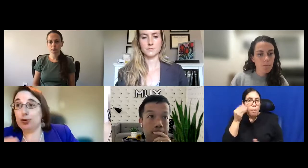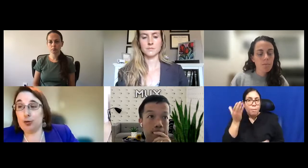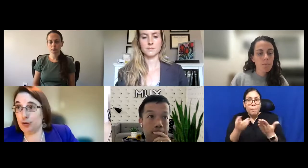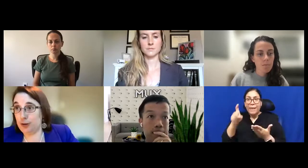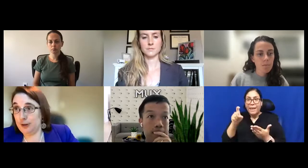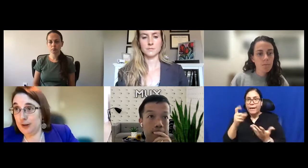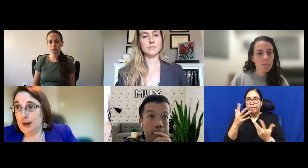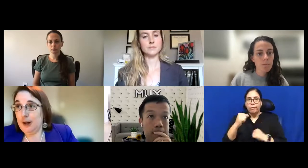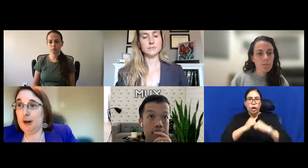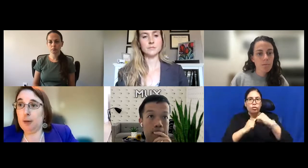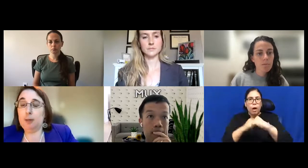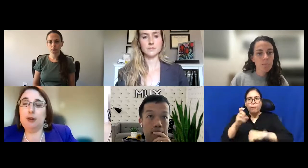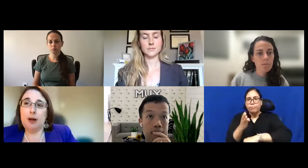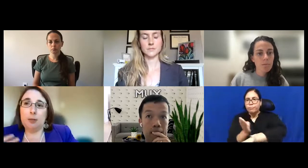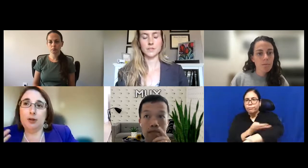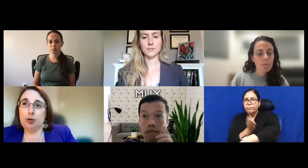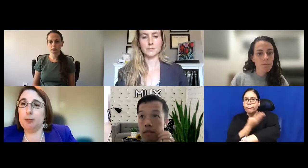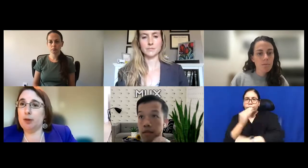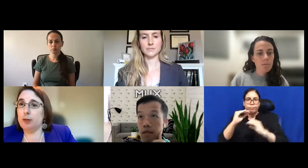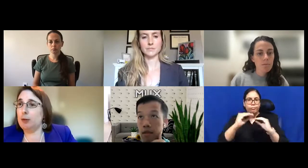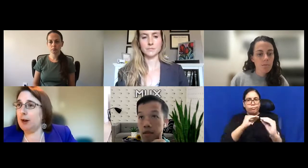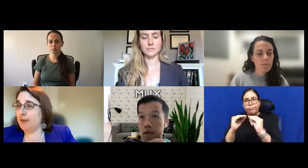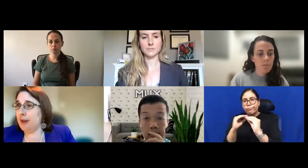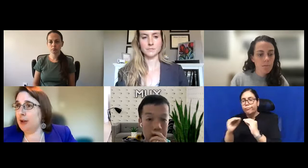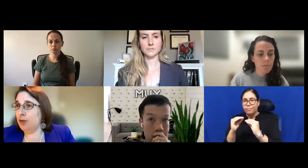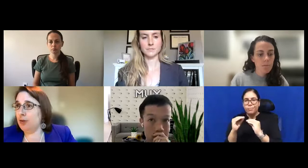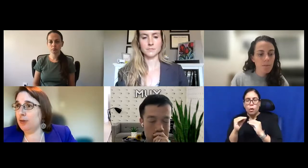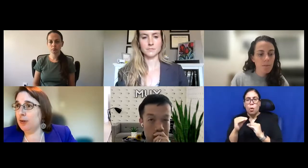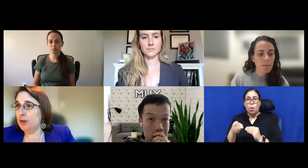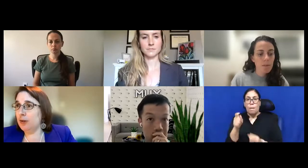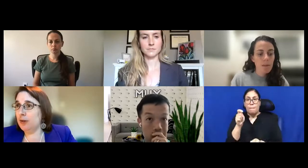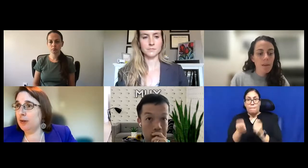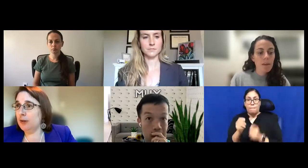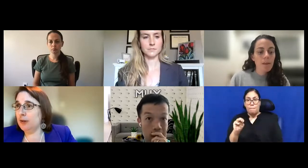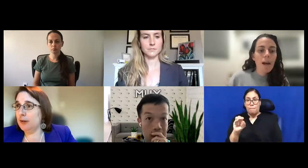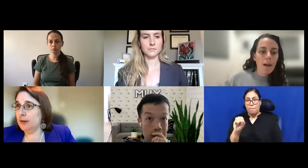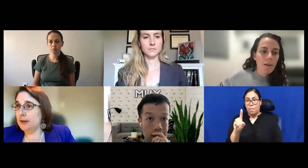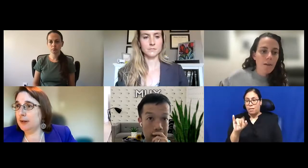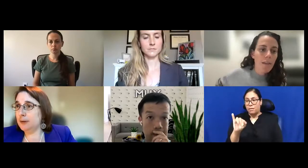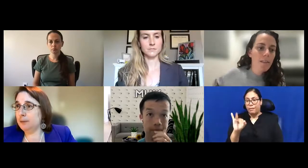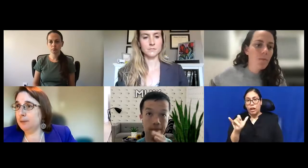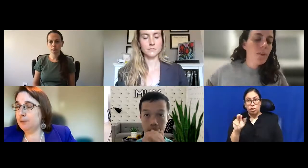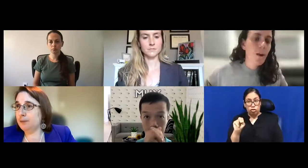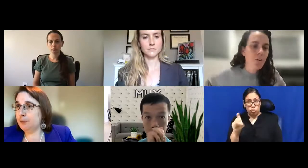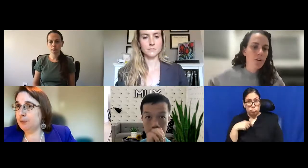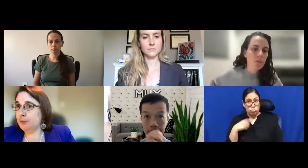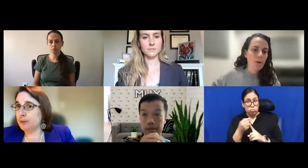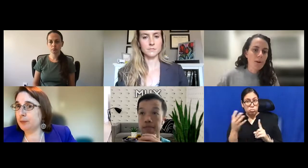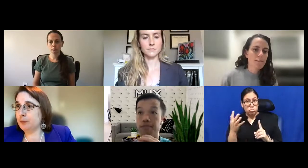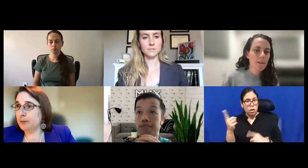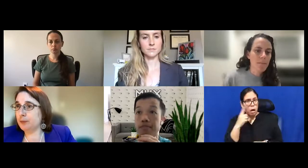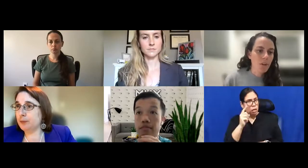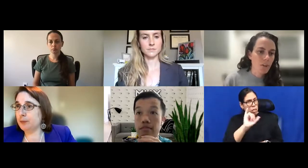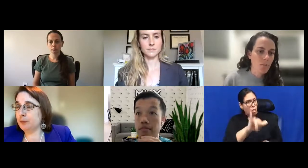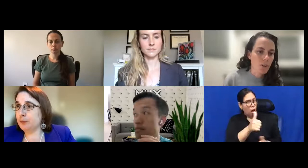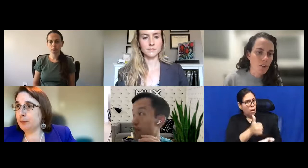major construction. Emily, did you want me to go into the modifications? Yeah, I think that'd be really helpful. Your experience